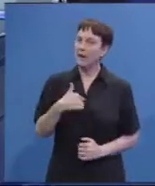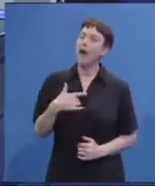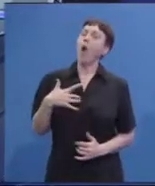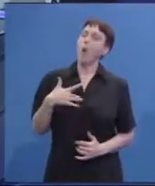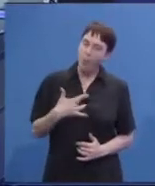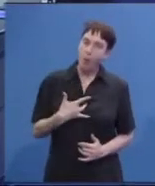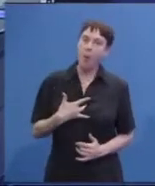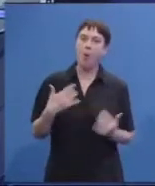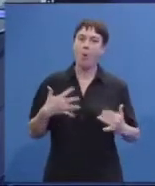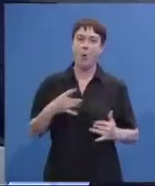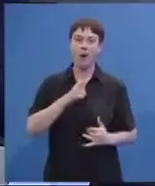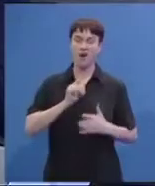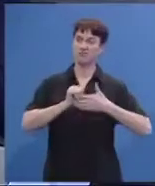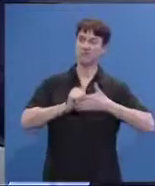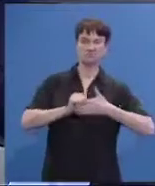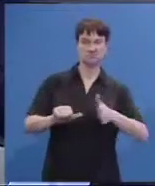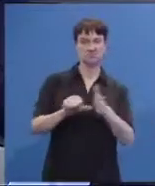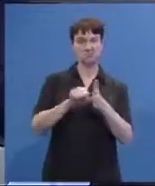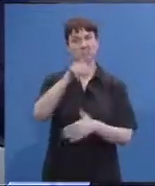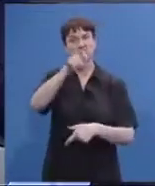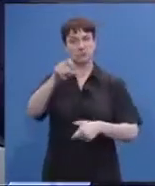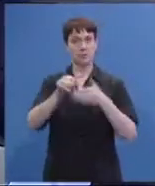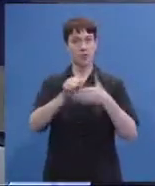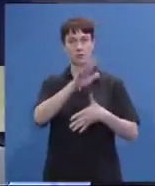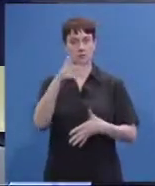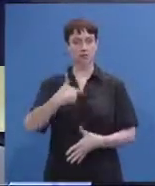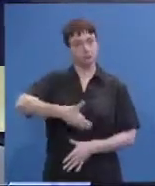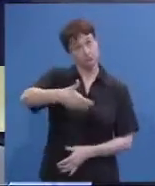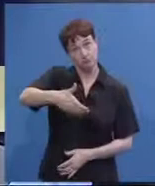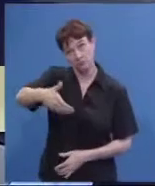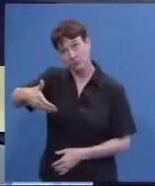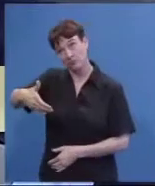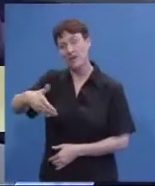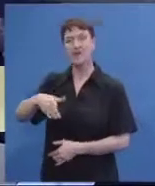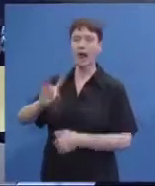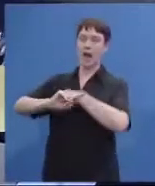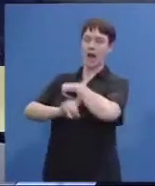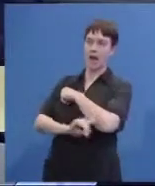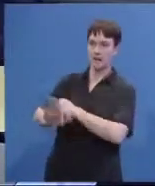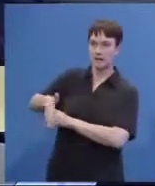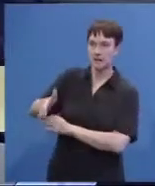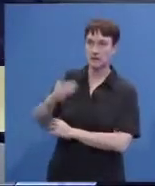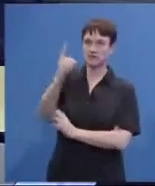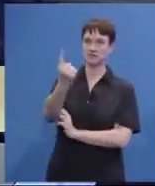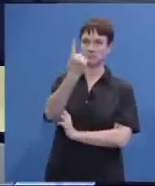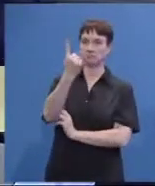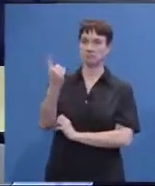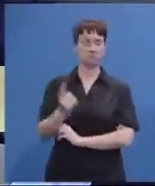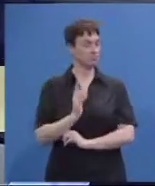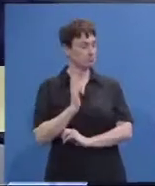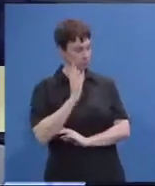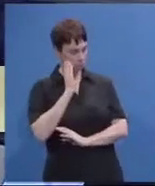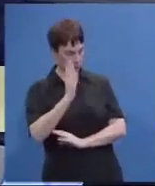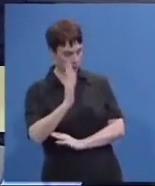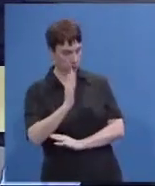Leeds, you know, after shaking their hands and introducing themselves to him, and he just stops in front of me and says, "I'm